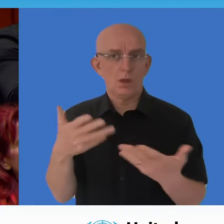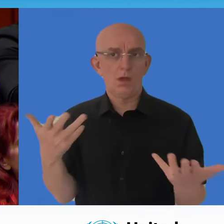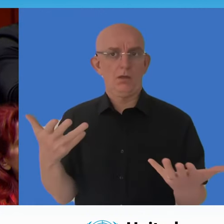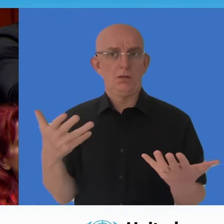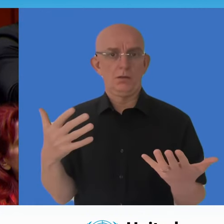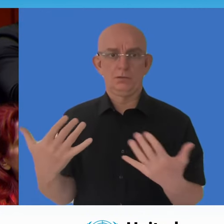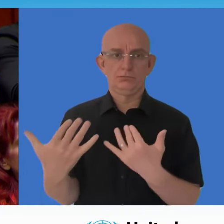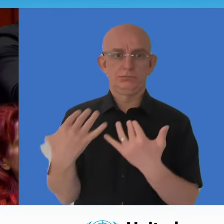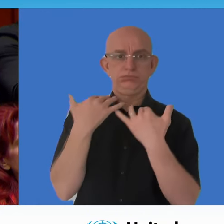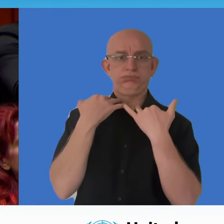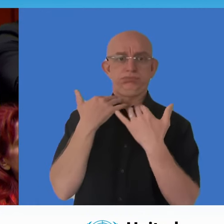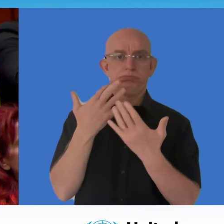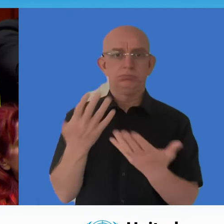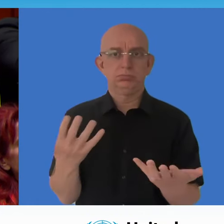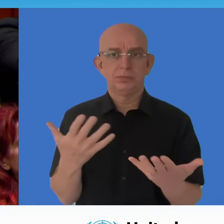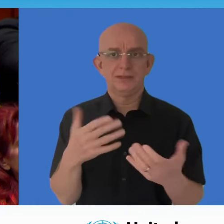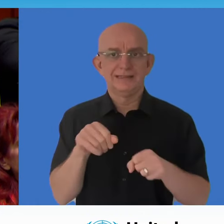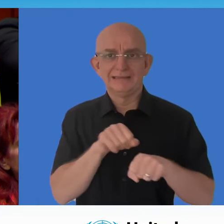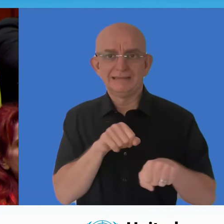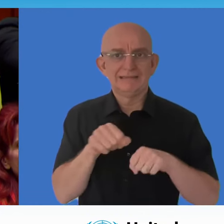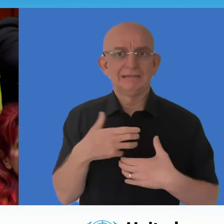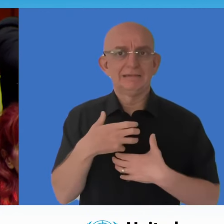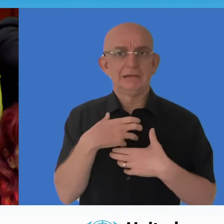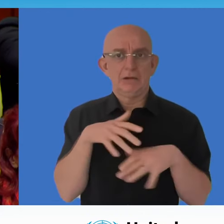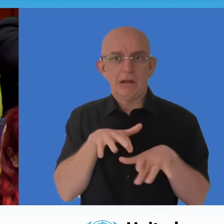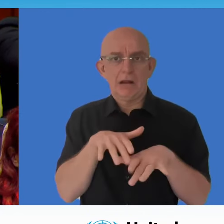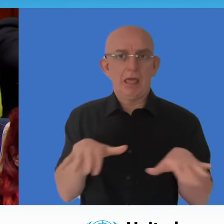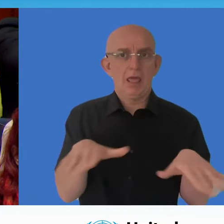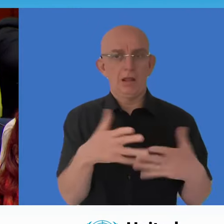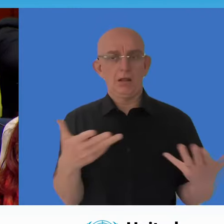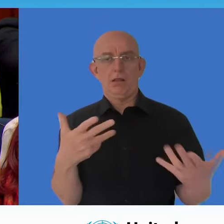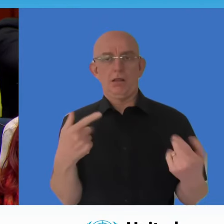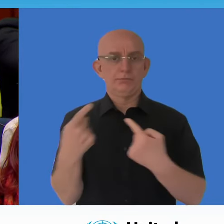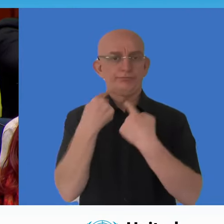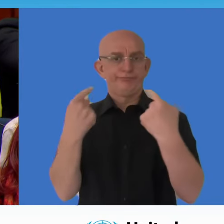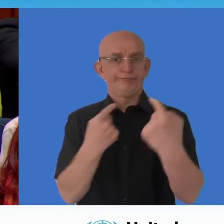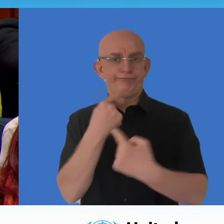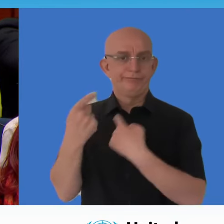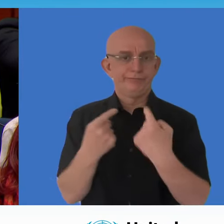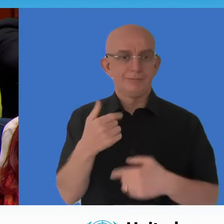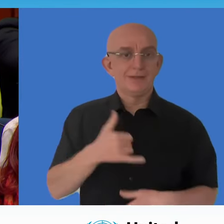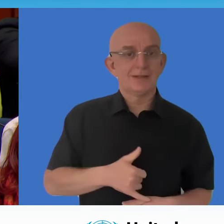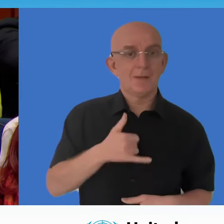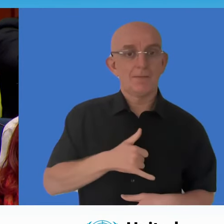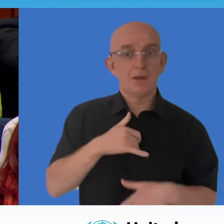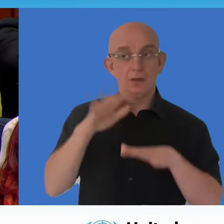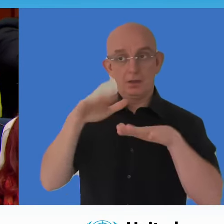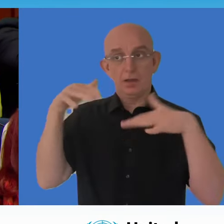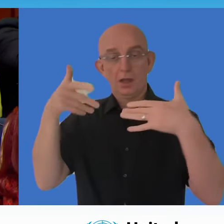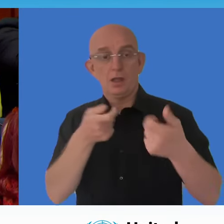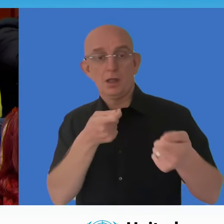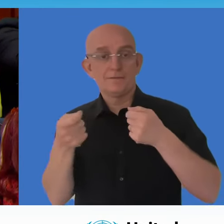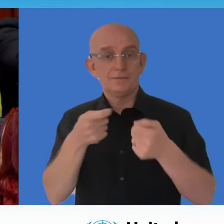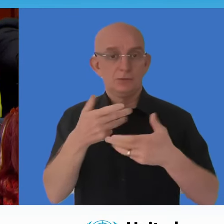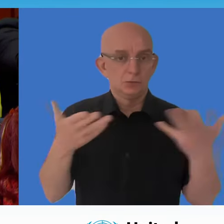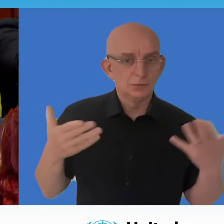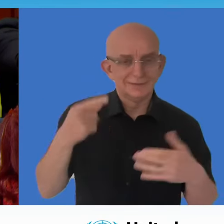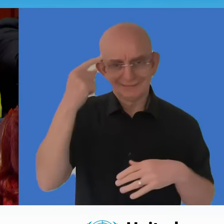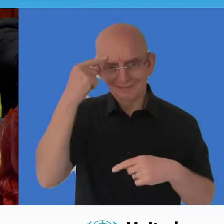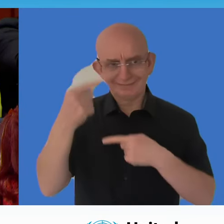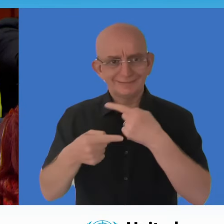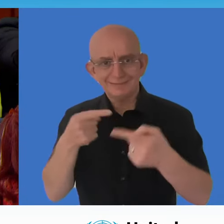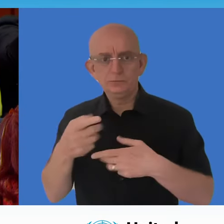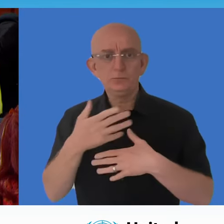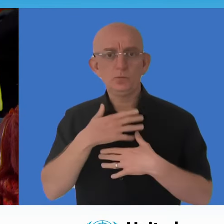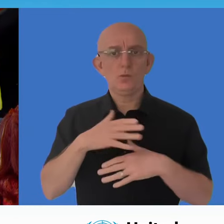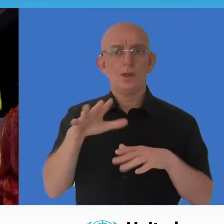and implement a national strategy with the broad participation of youth and CSOs to build youth capacities in